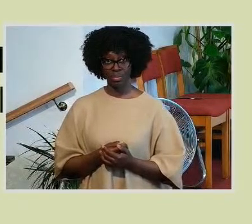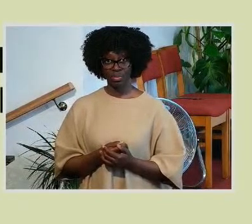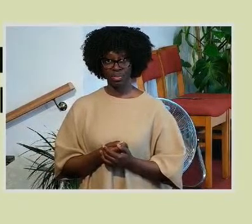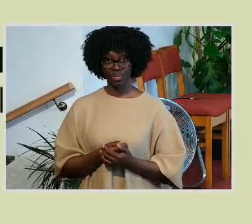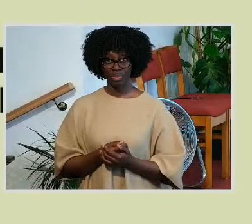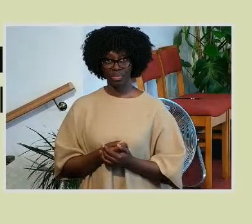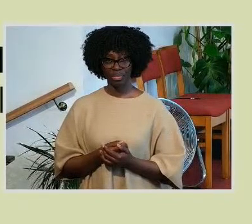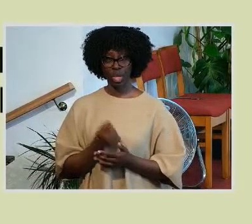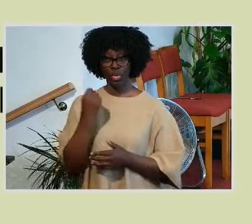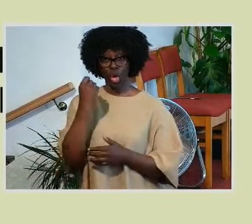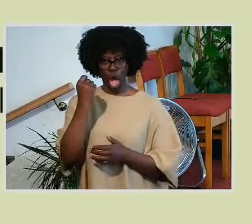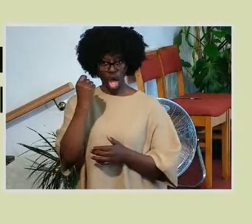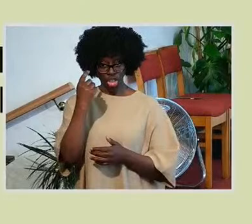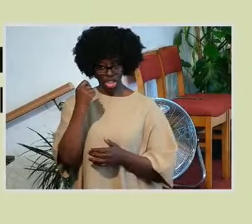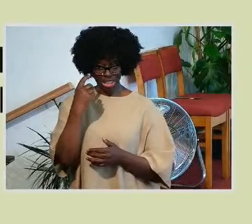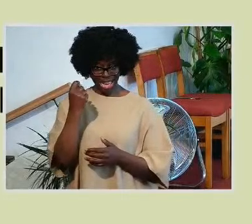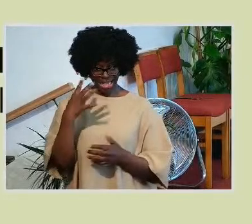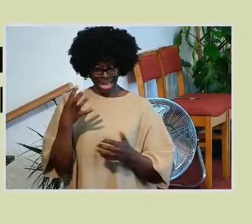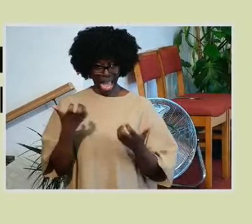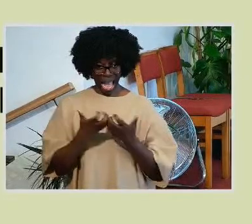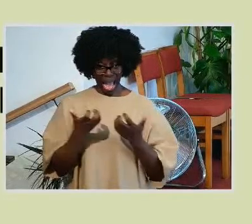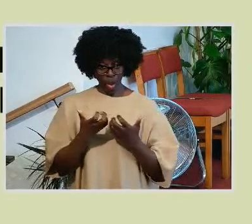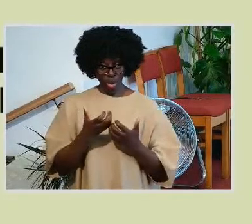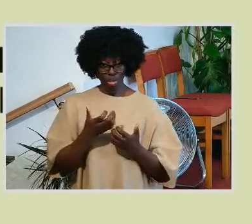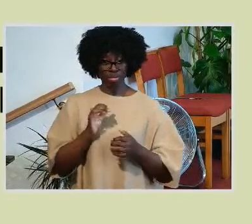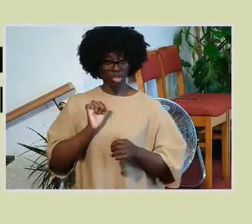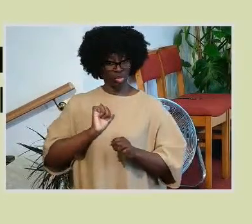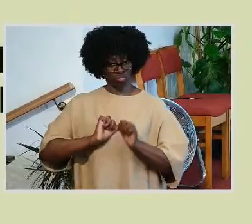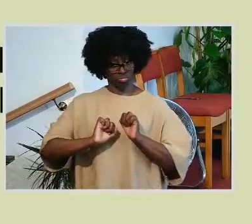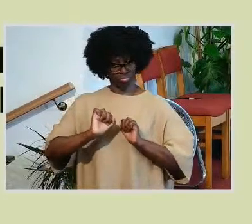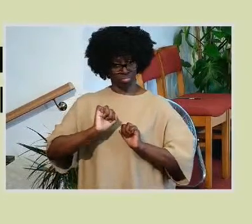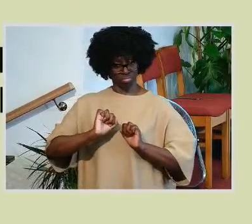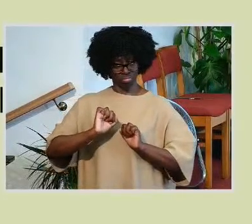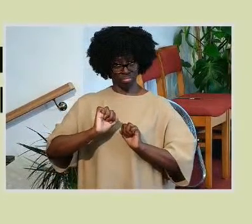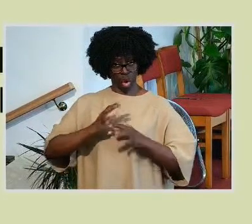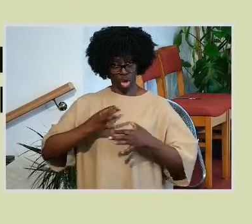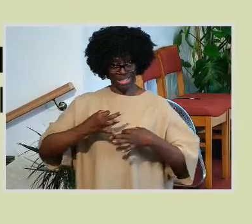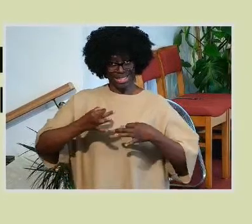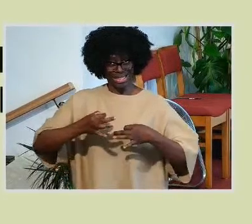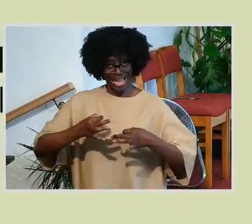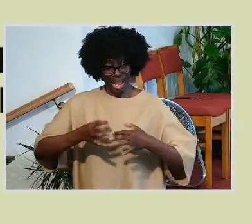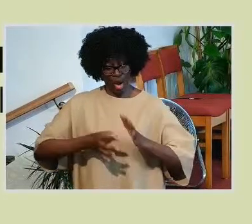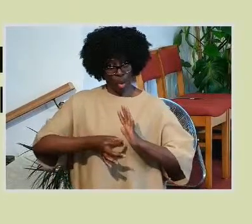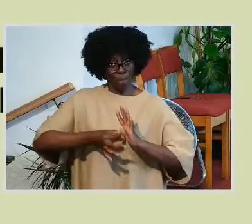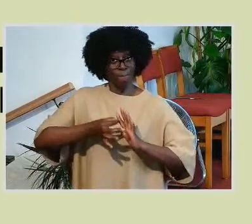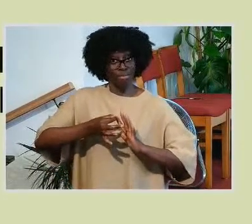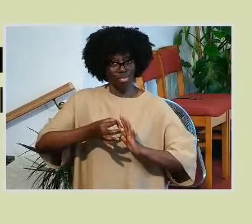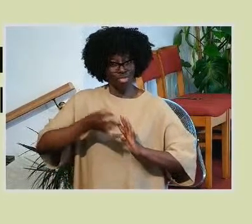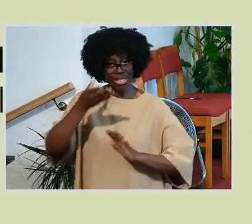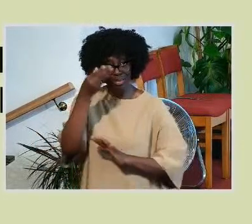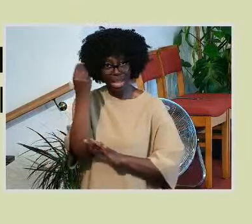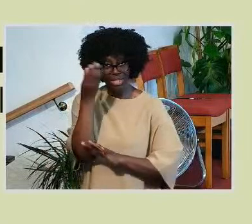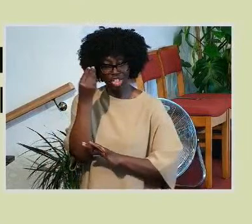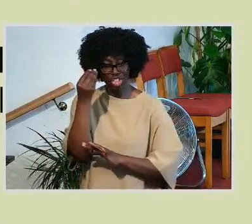To understand what we can do to prevent or delay or improve dementia, we need to look at what are the risk factors for